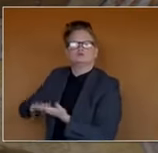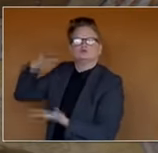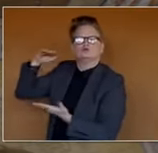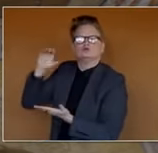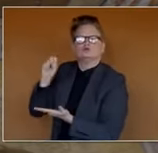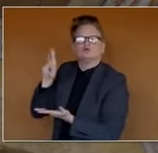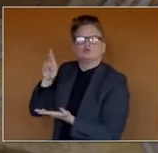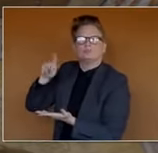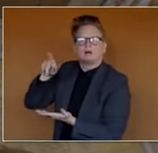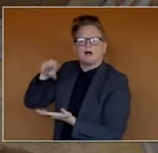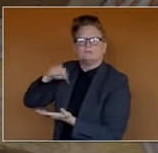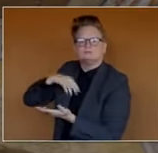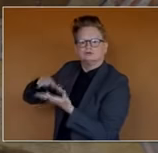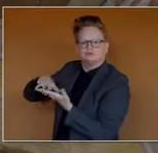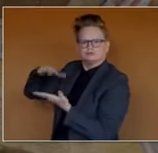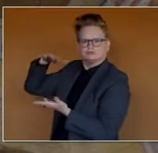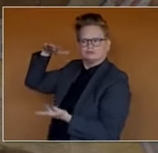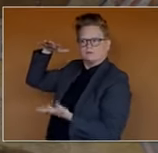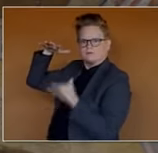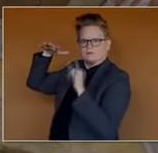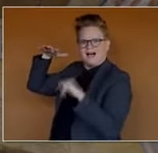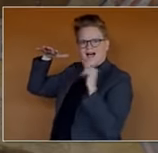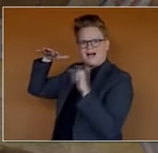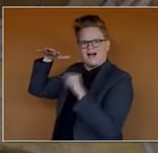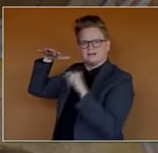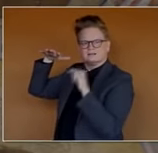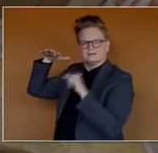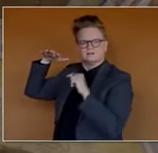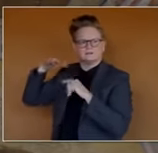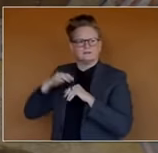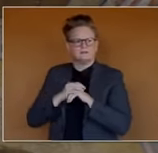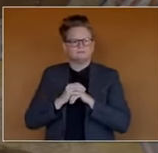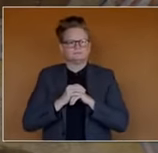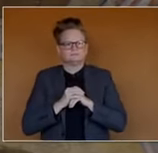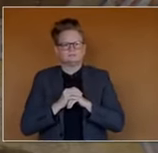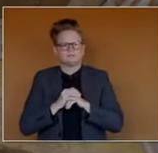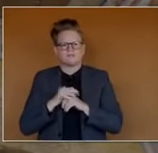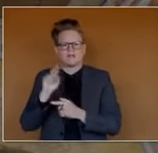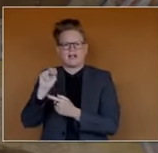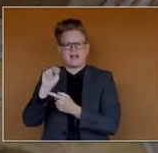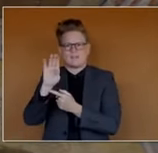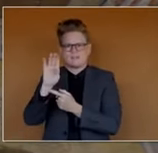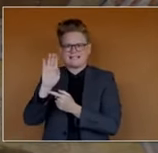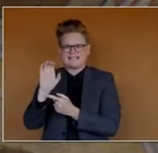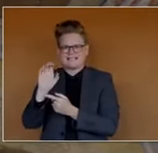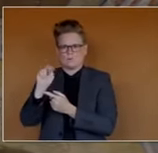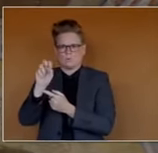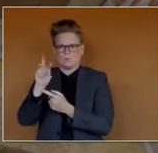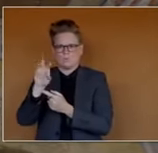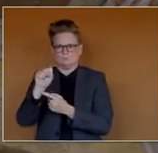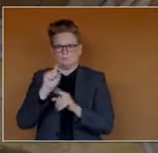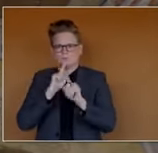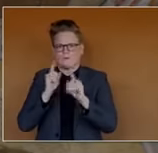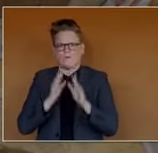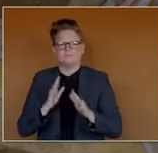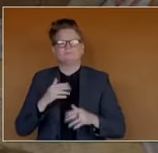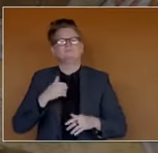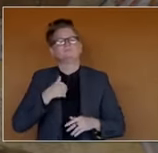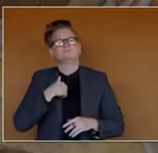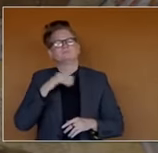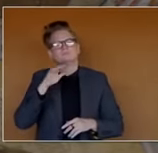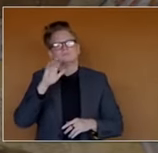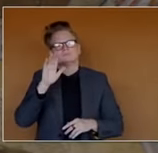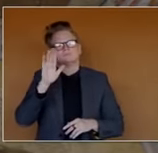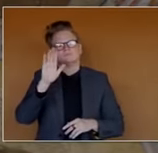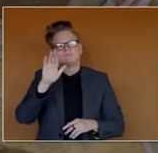Hi, good morning, Governor. Melissa Colorado with NBC Bay Area News. Do you have a rough estimate as to how much money California tenants owe